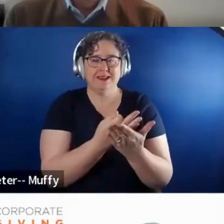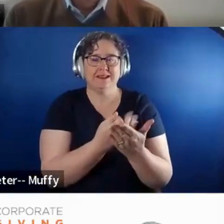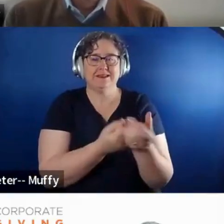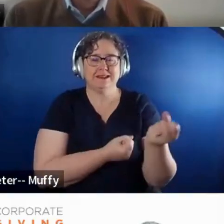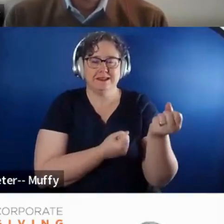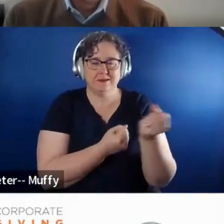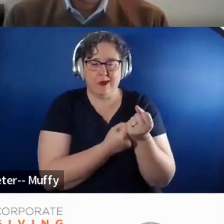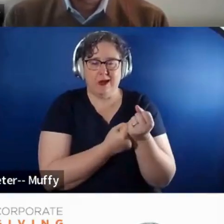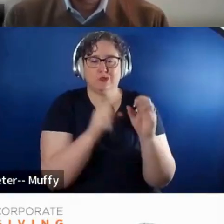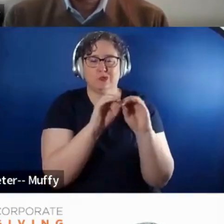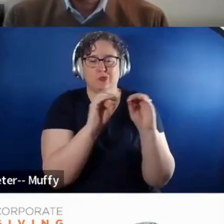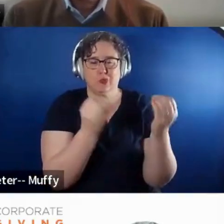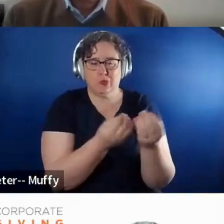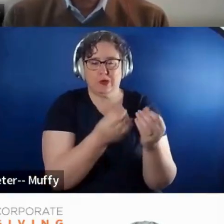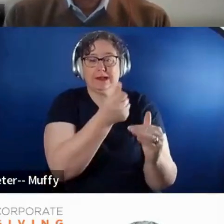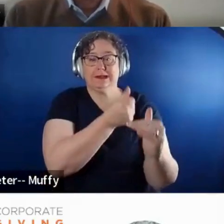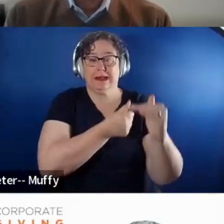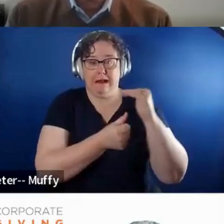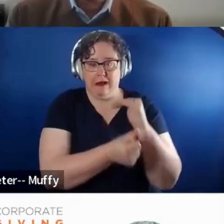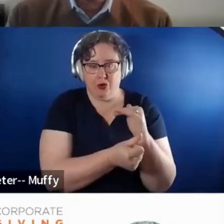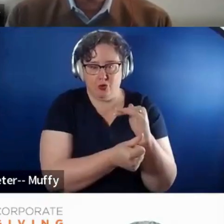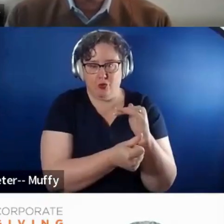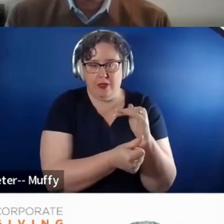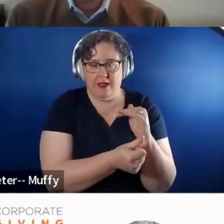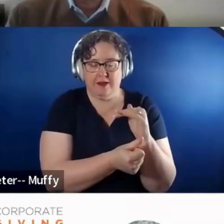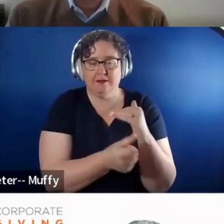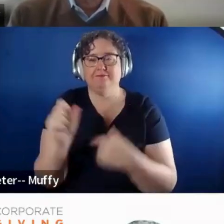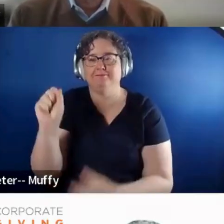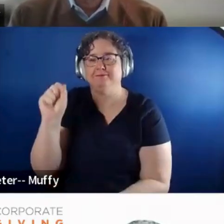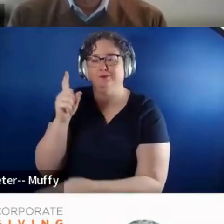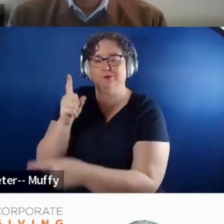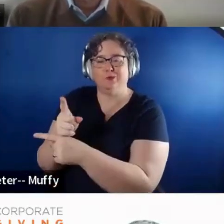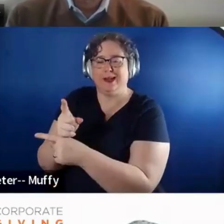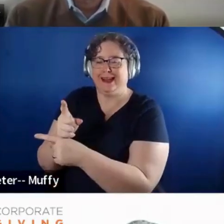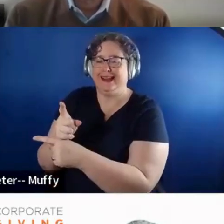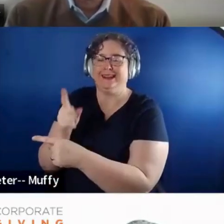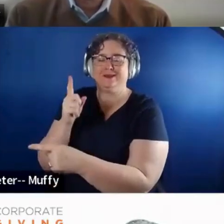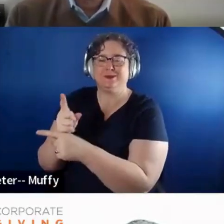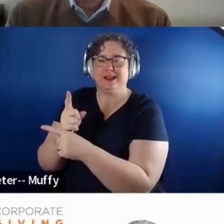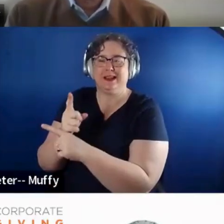that is under that. Yeah, but they're,